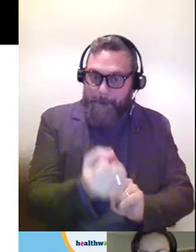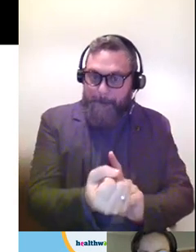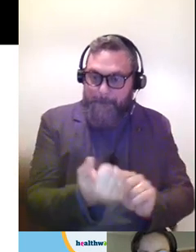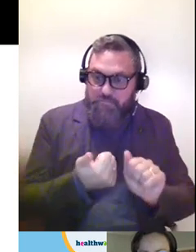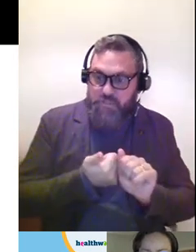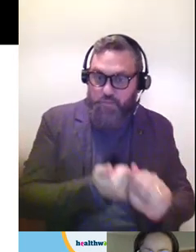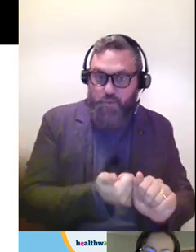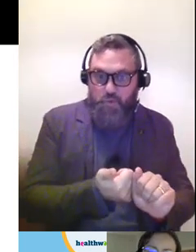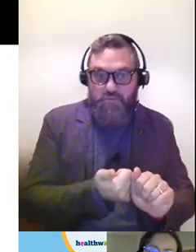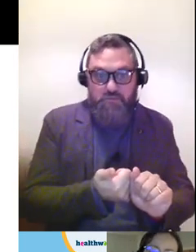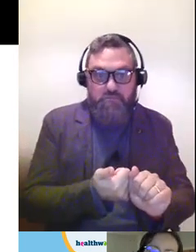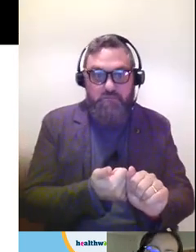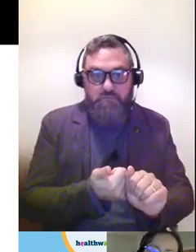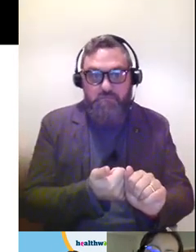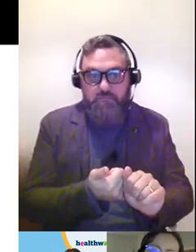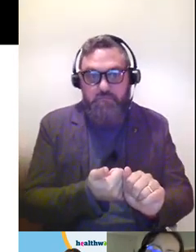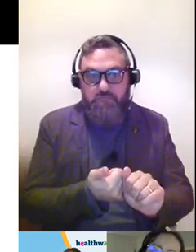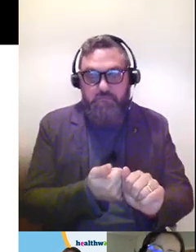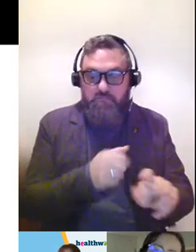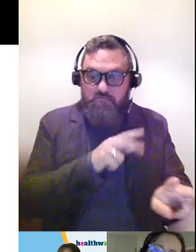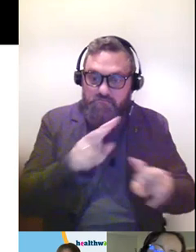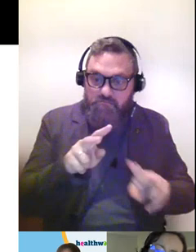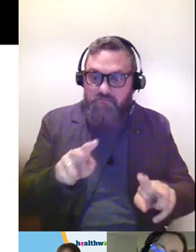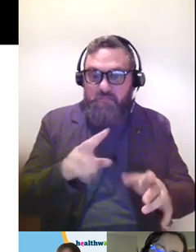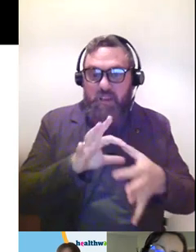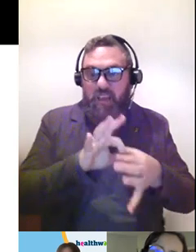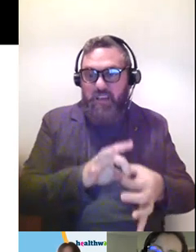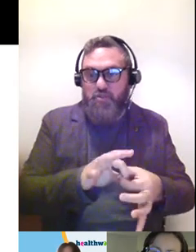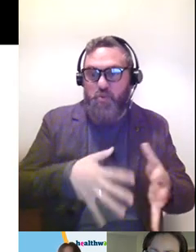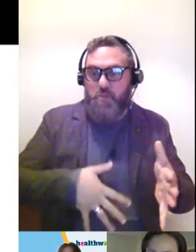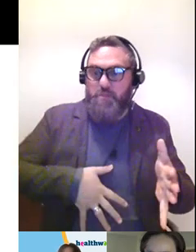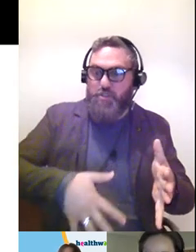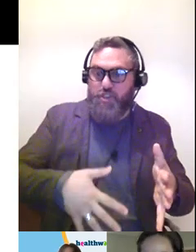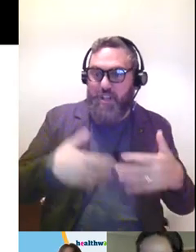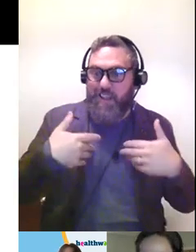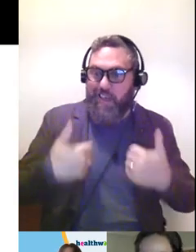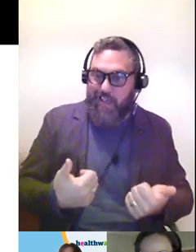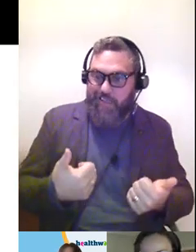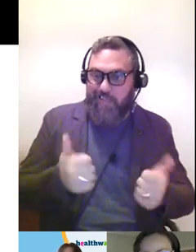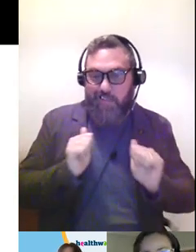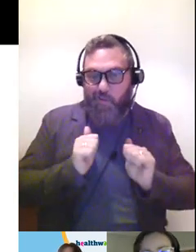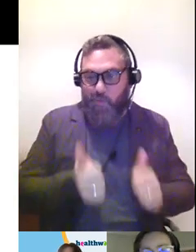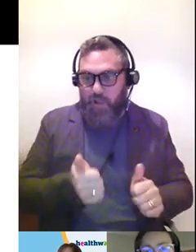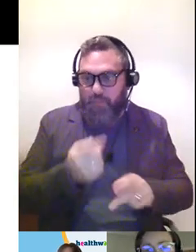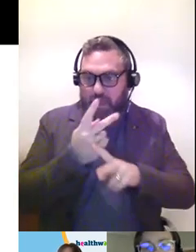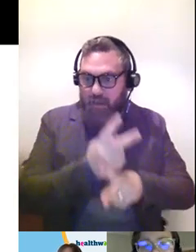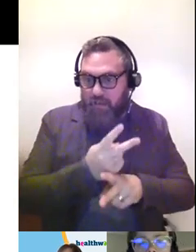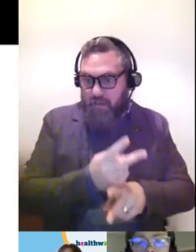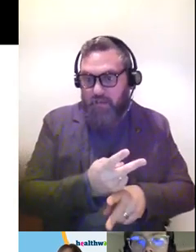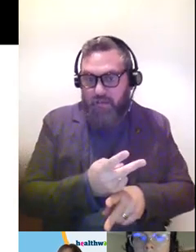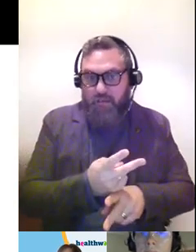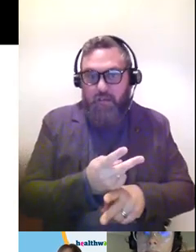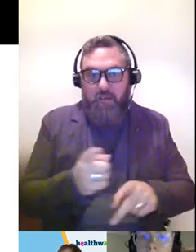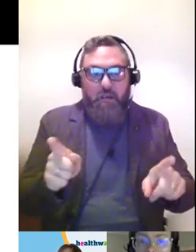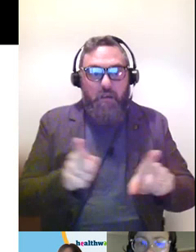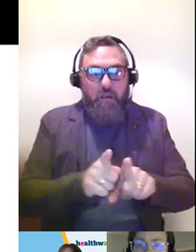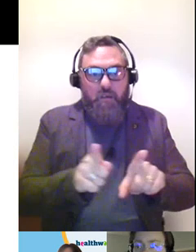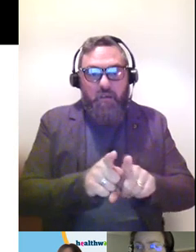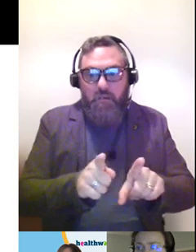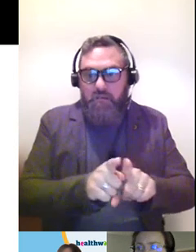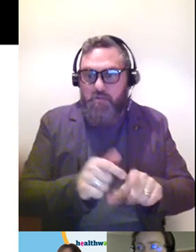is looking at a number of measures around maternal health and well-being, but also trying to think about how we're supporting